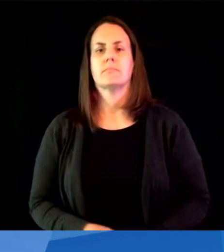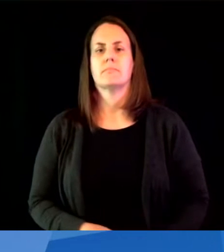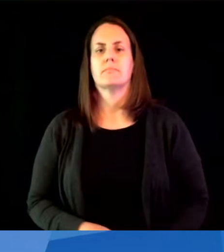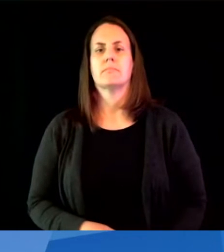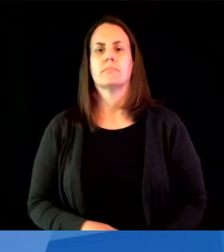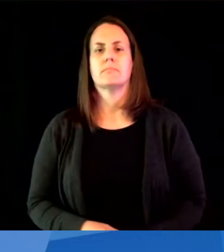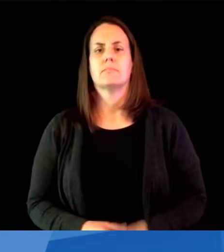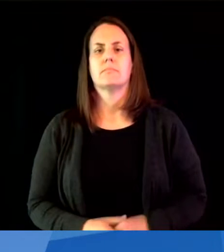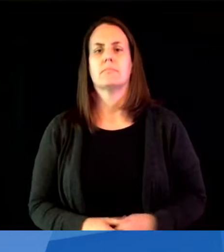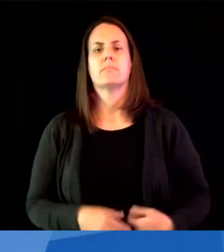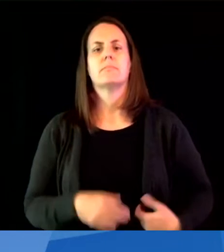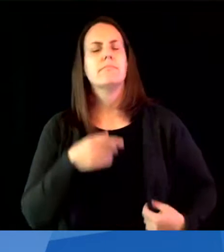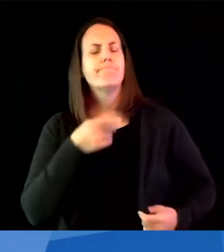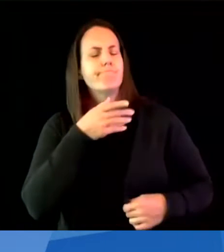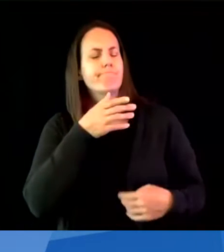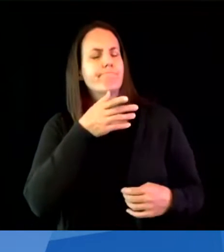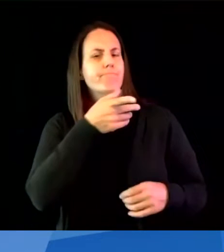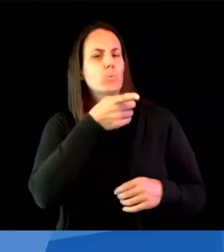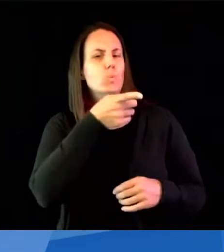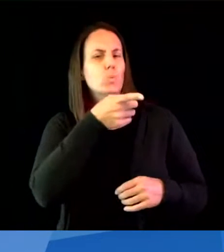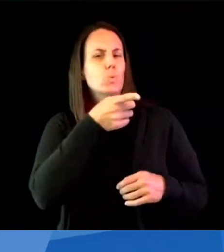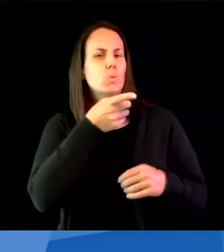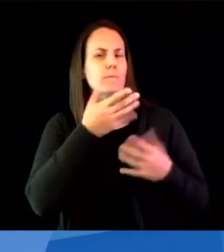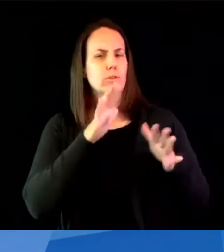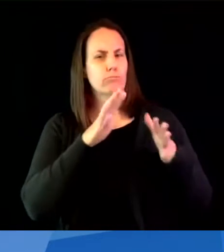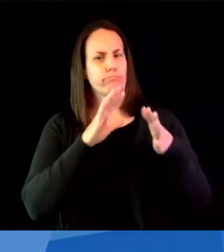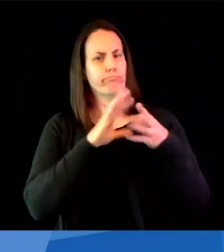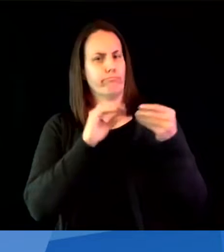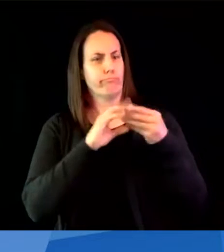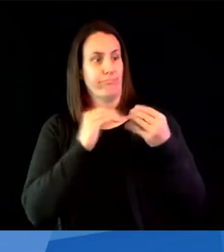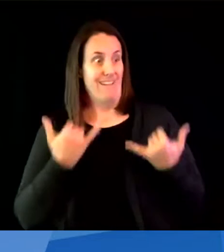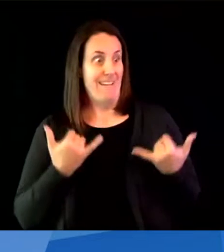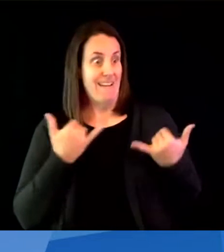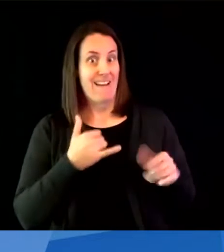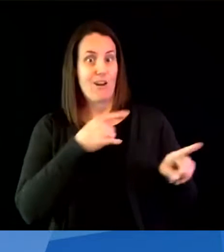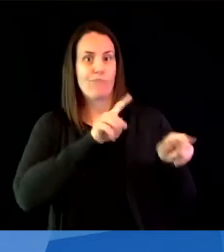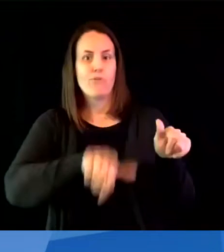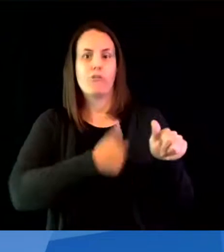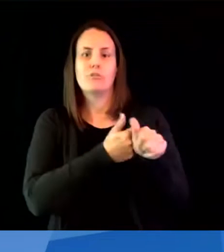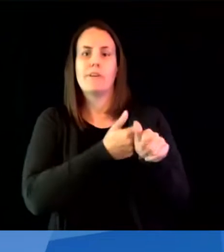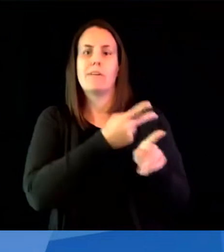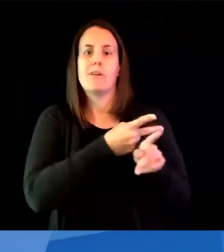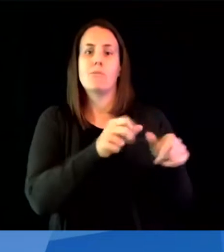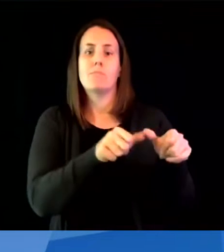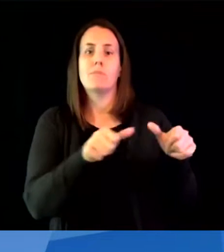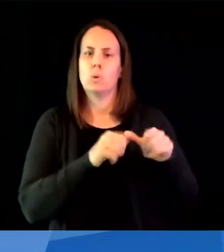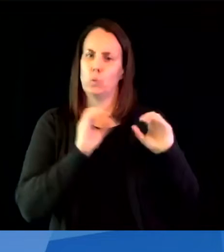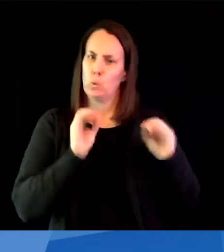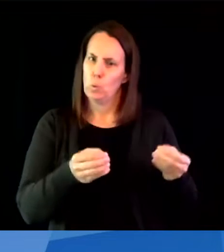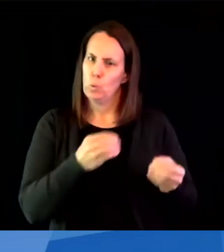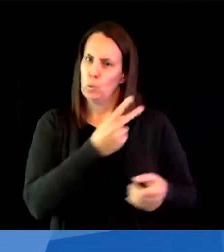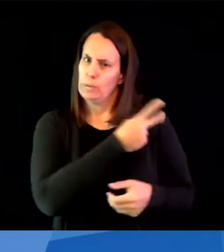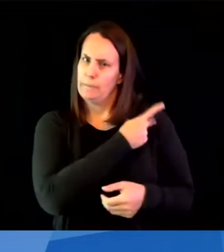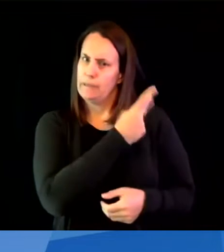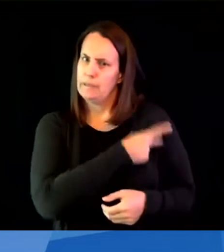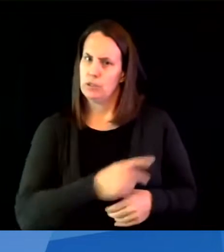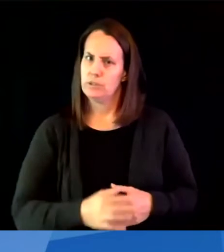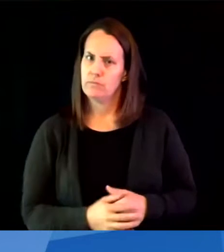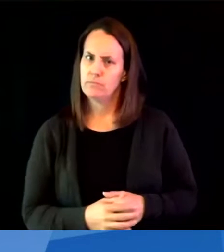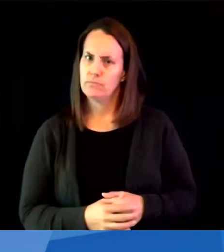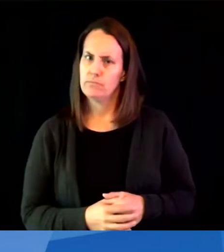aren't any patients there today. I guess that seems a little surprising given how many hospitalizations there